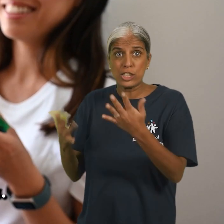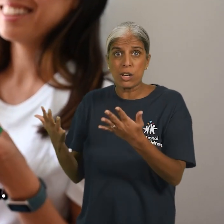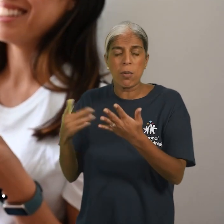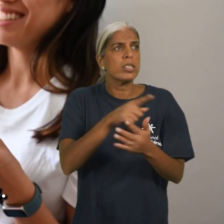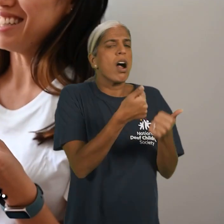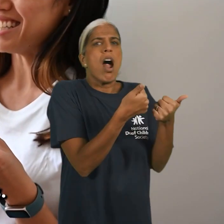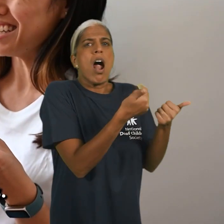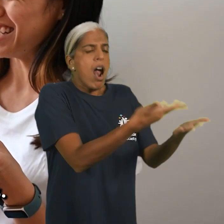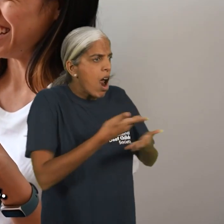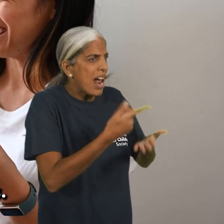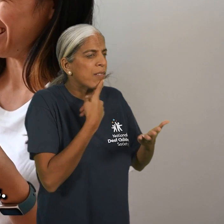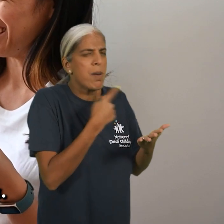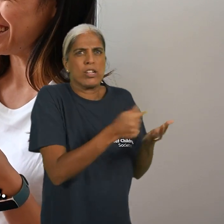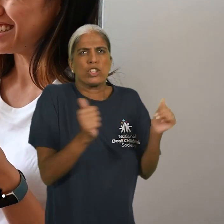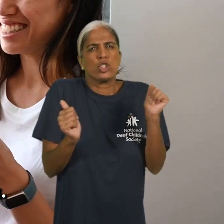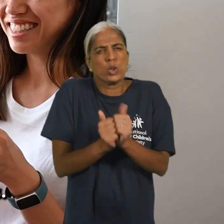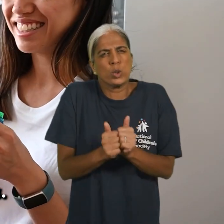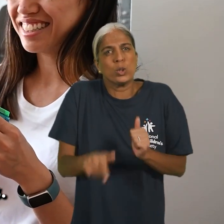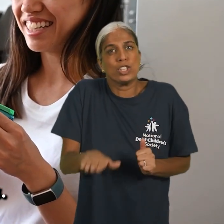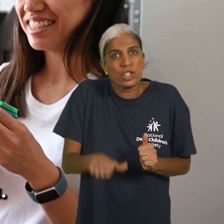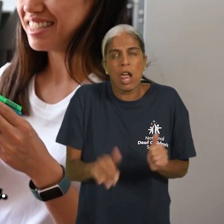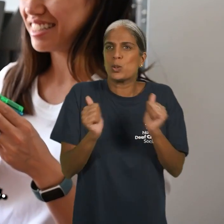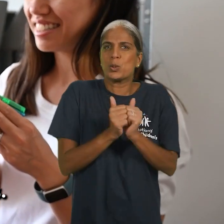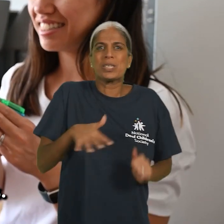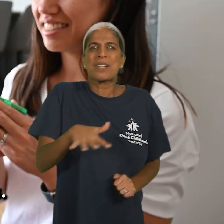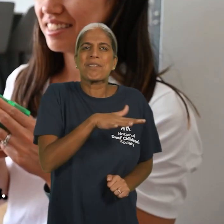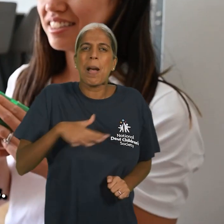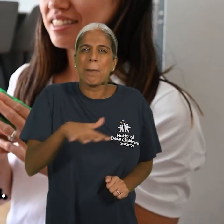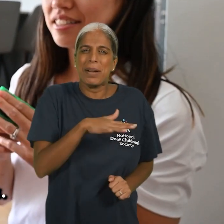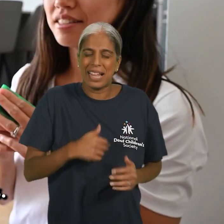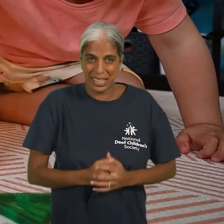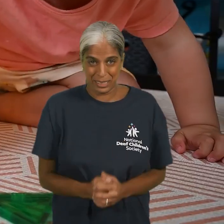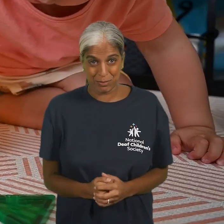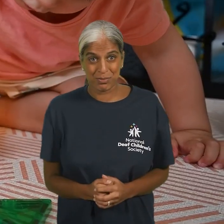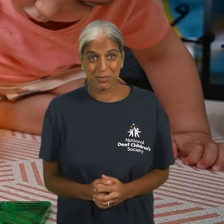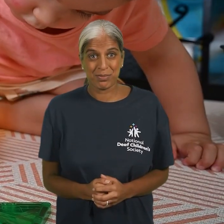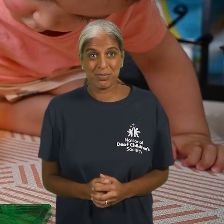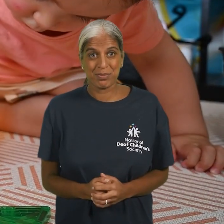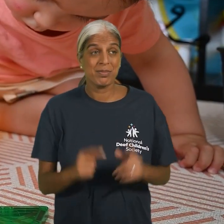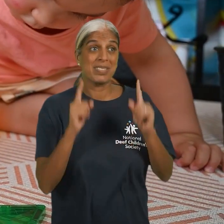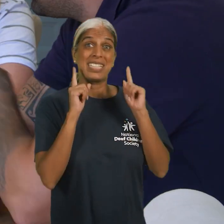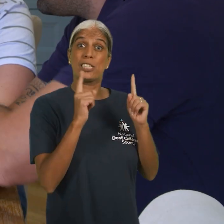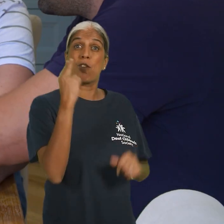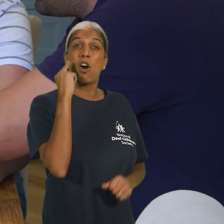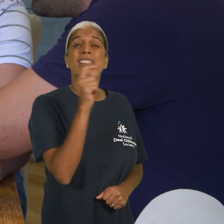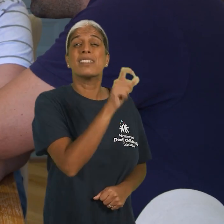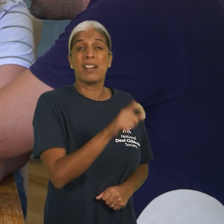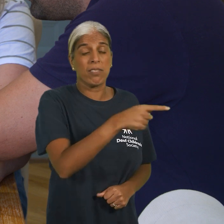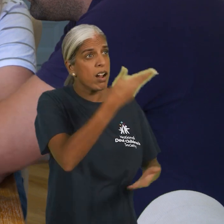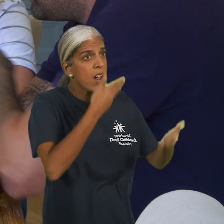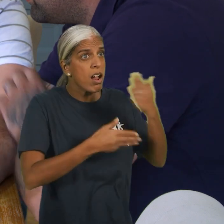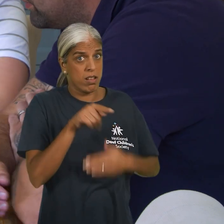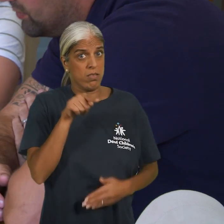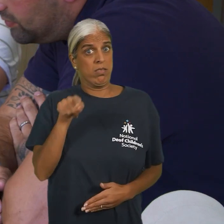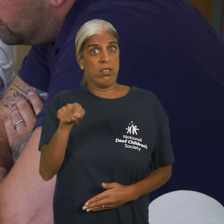use. So she's been really good at finding child-friendly, family-friendly resources. The teacher of the deaf